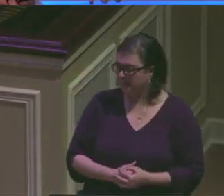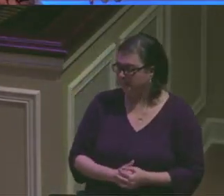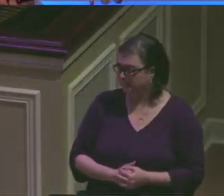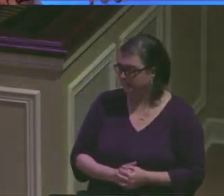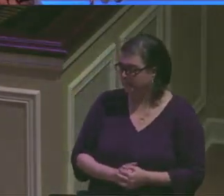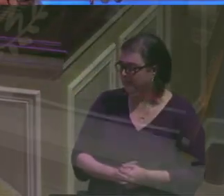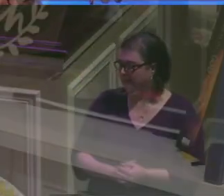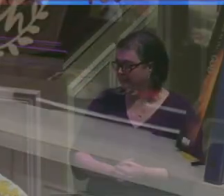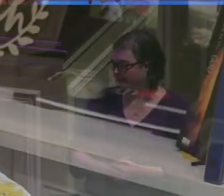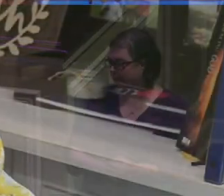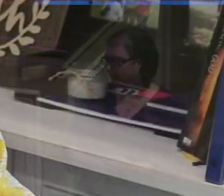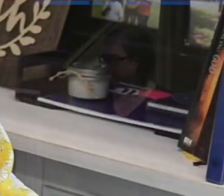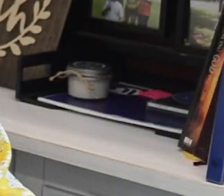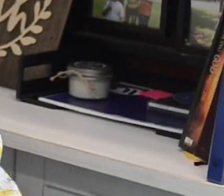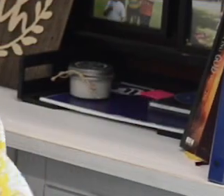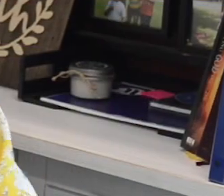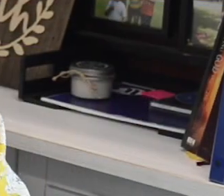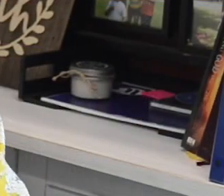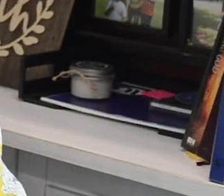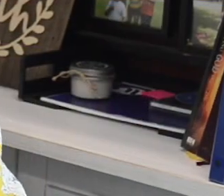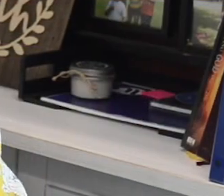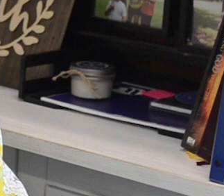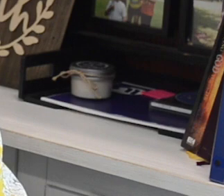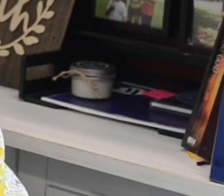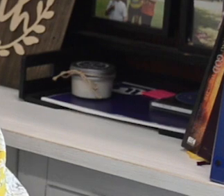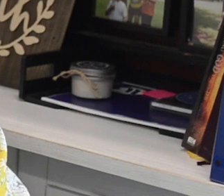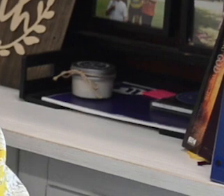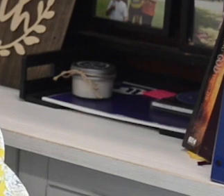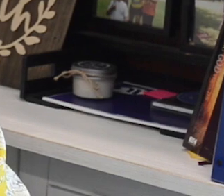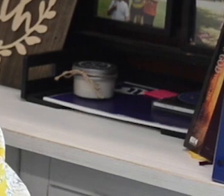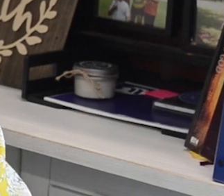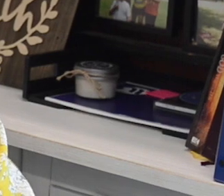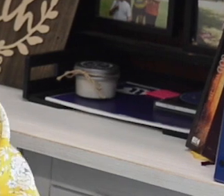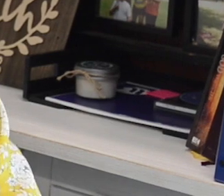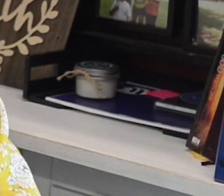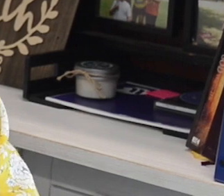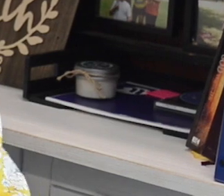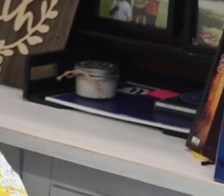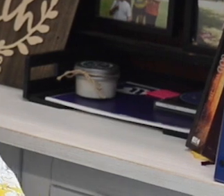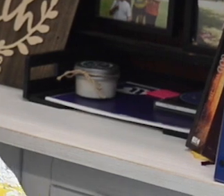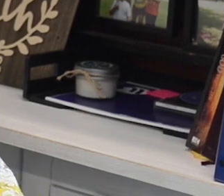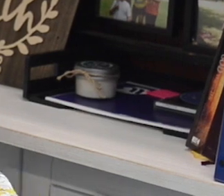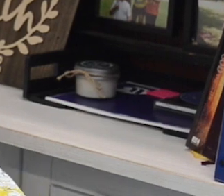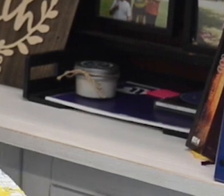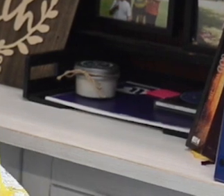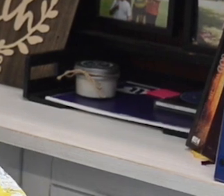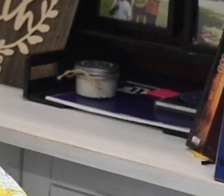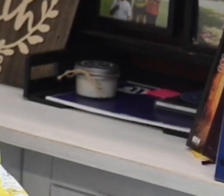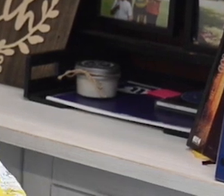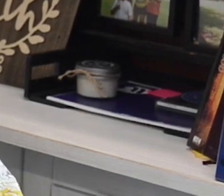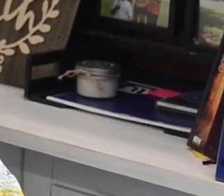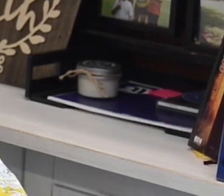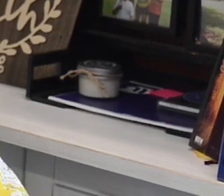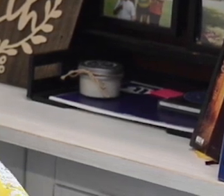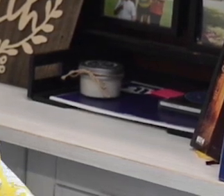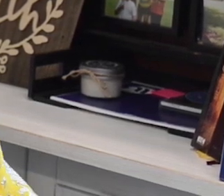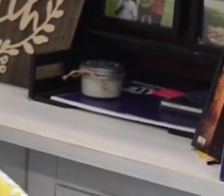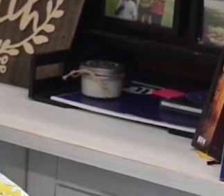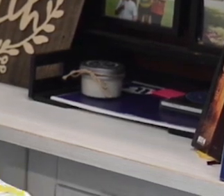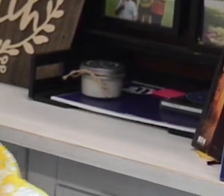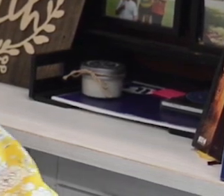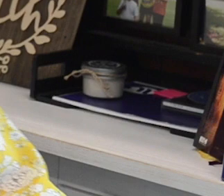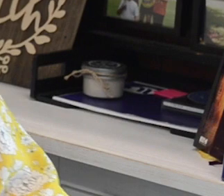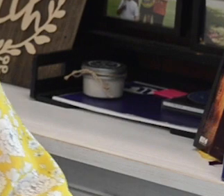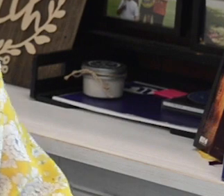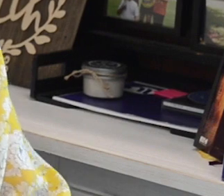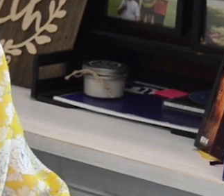In staff meeting, Ryan Smith was talking about the COVID virus, and he was